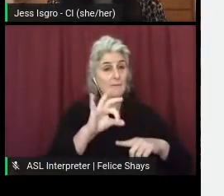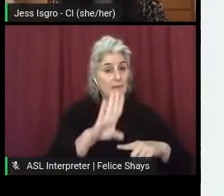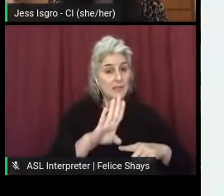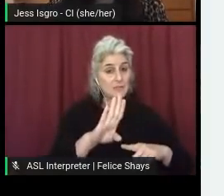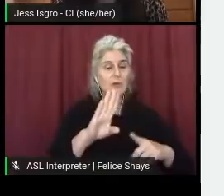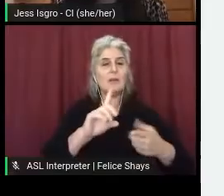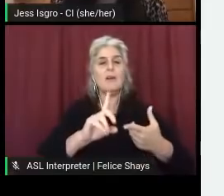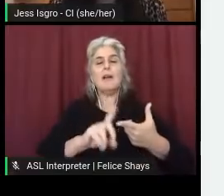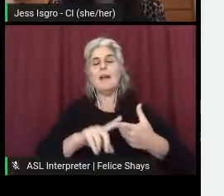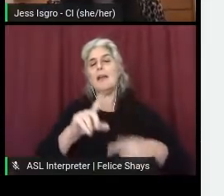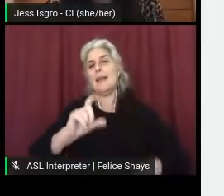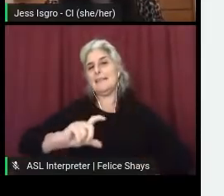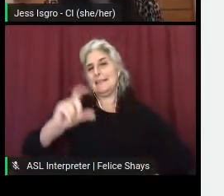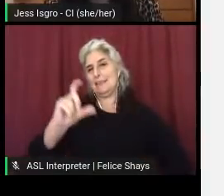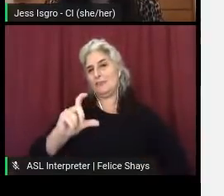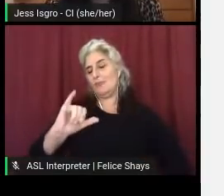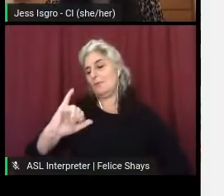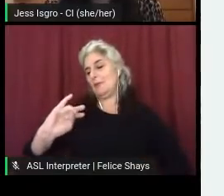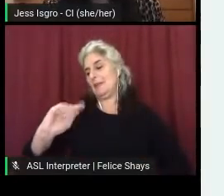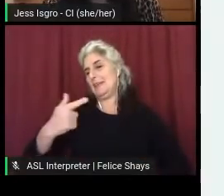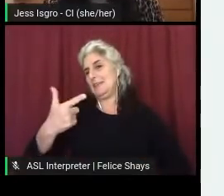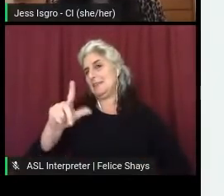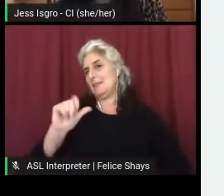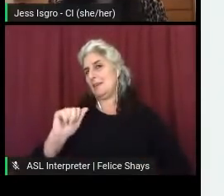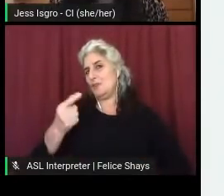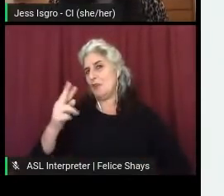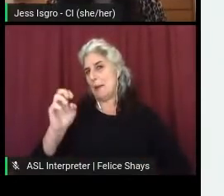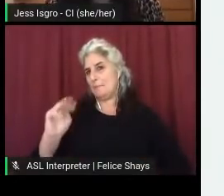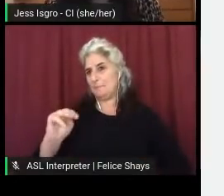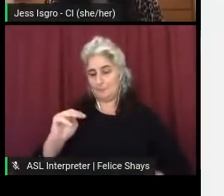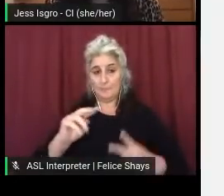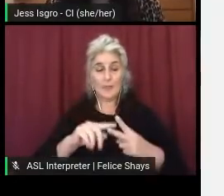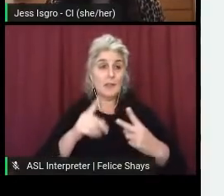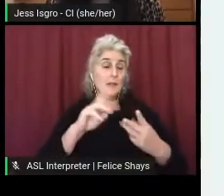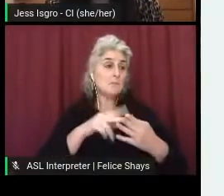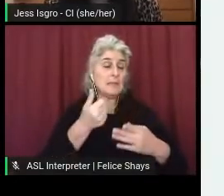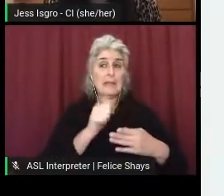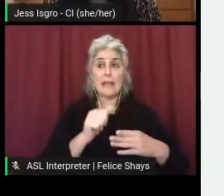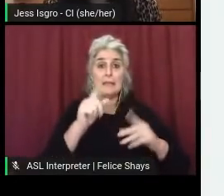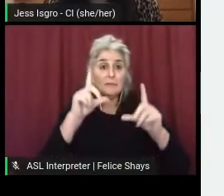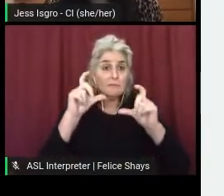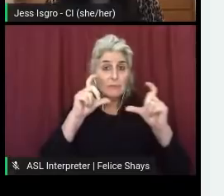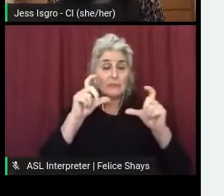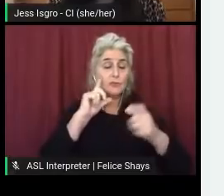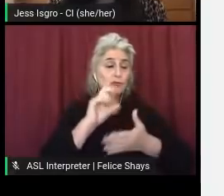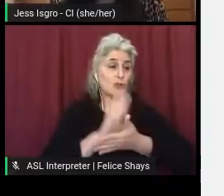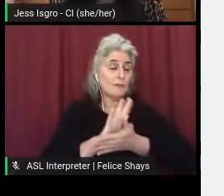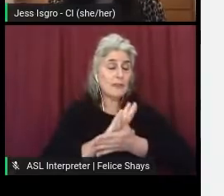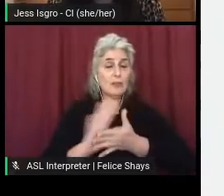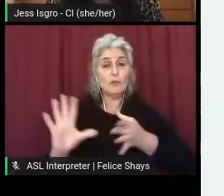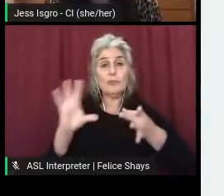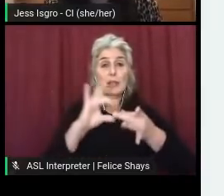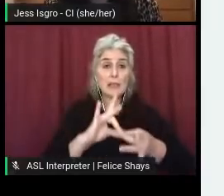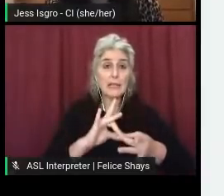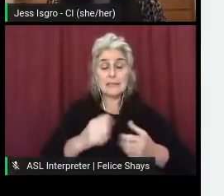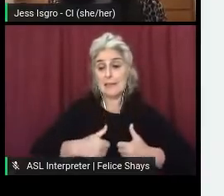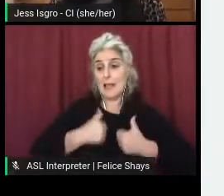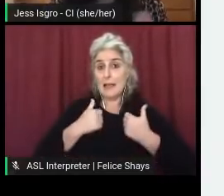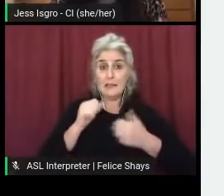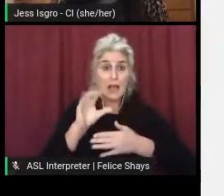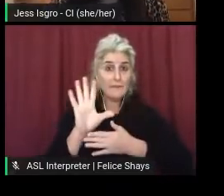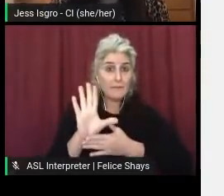your Facebook and Instagram profiles and feeds, including photos, videos, links, live videos, and